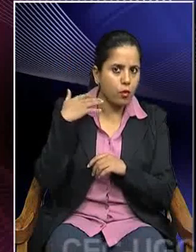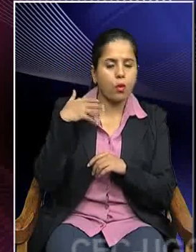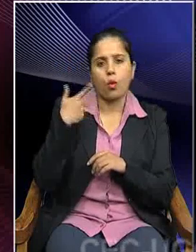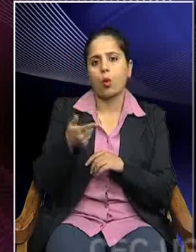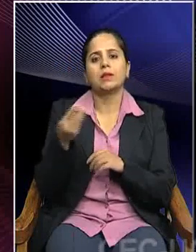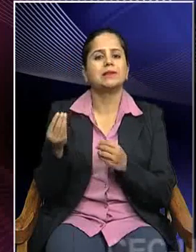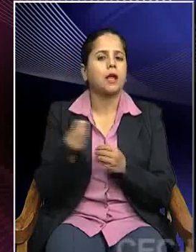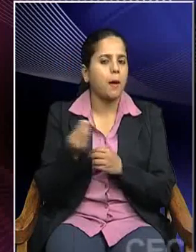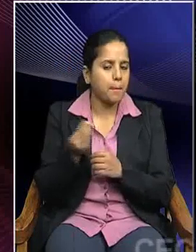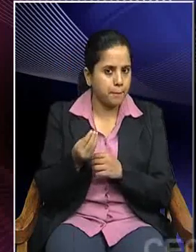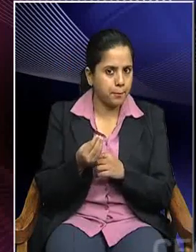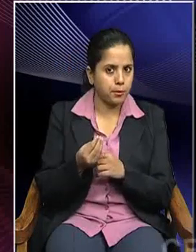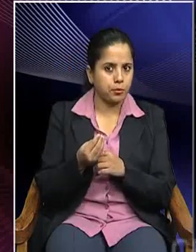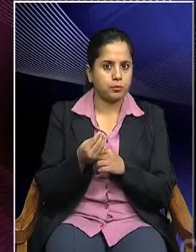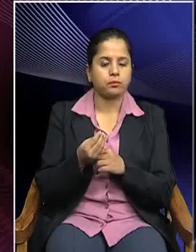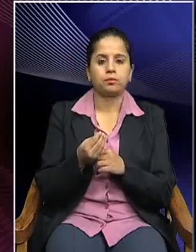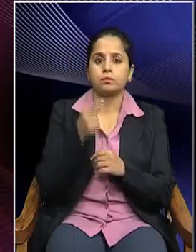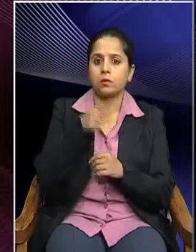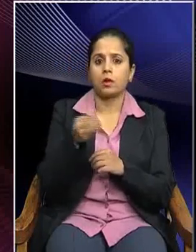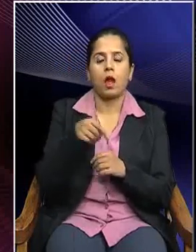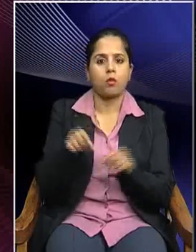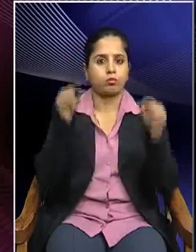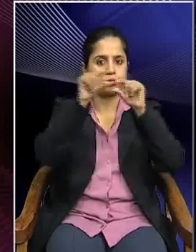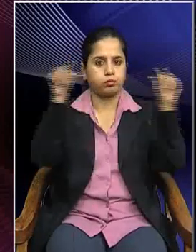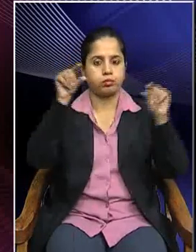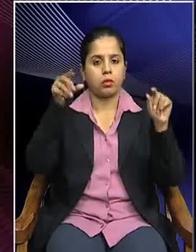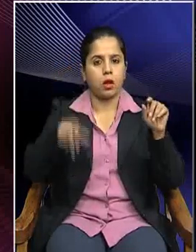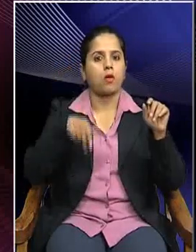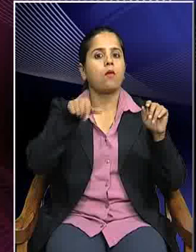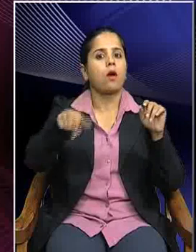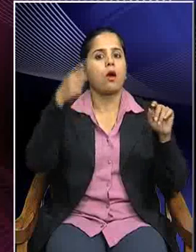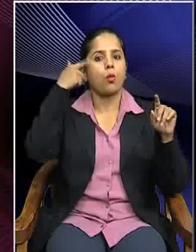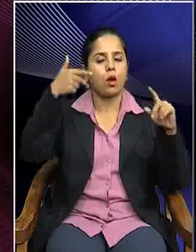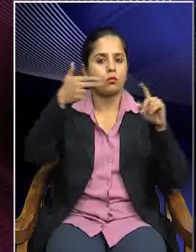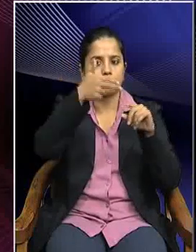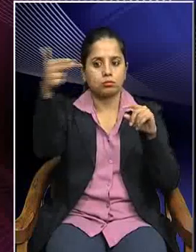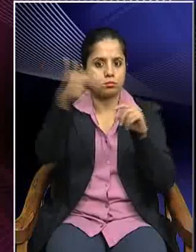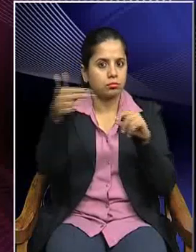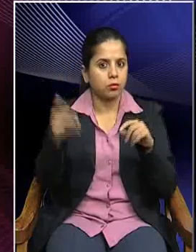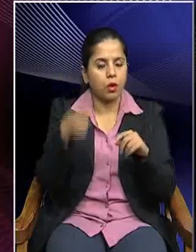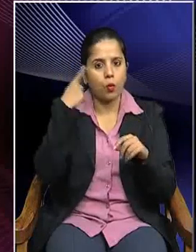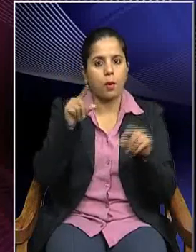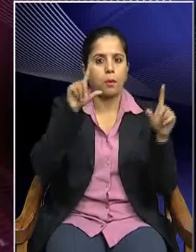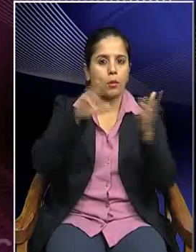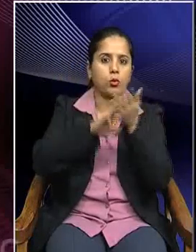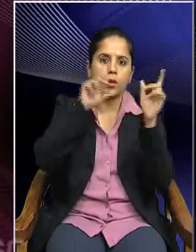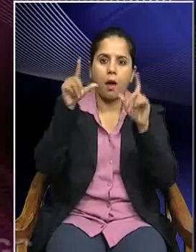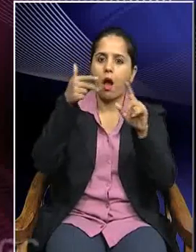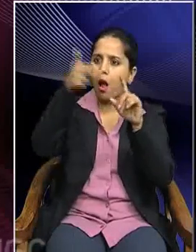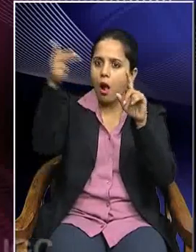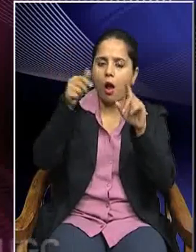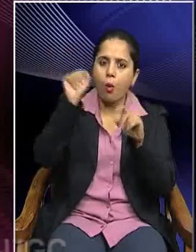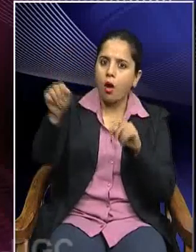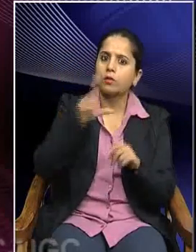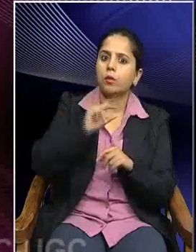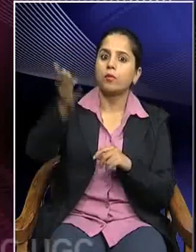some with some taglines for display in museums happens, then